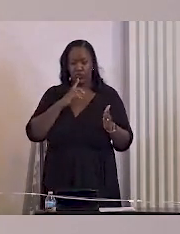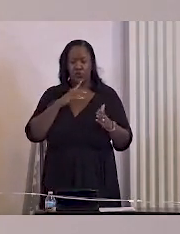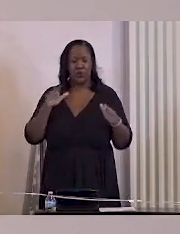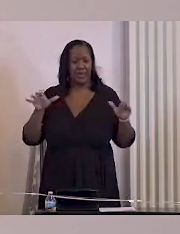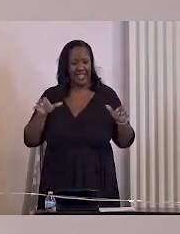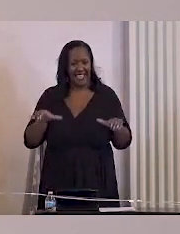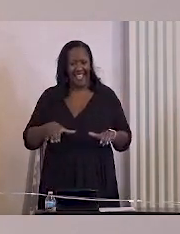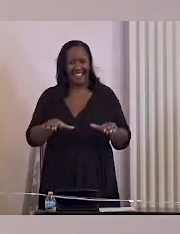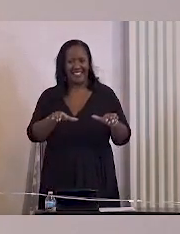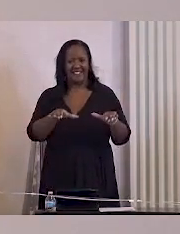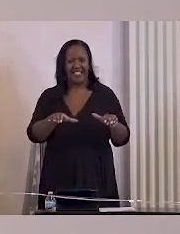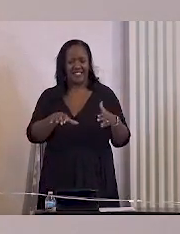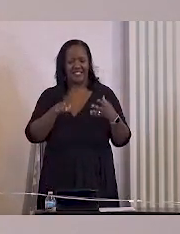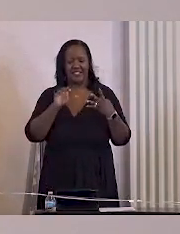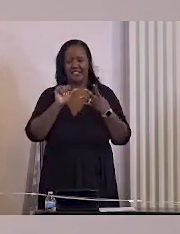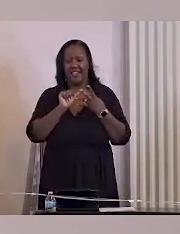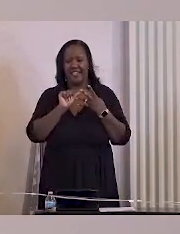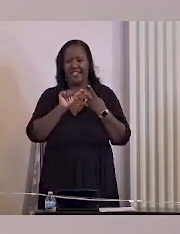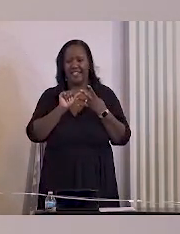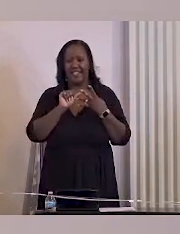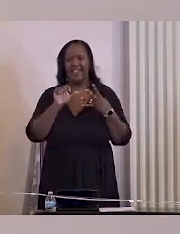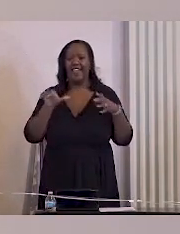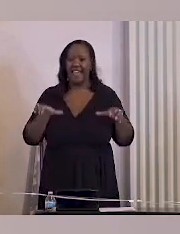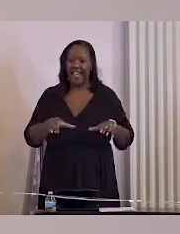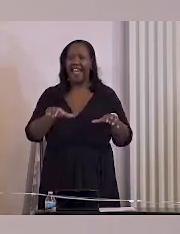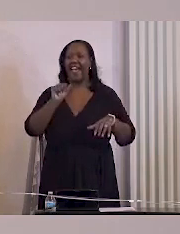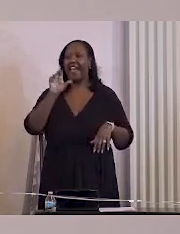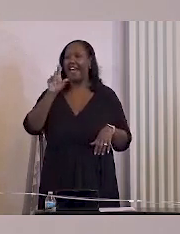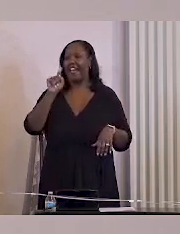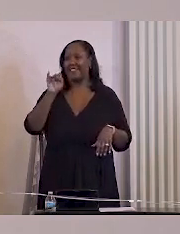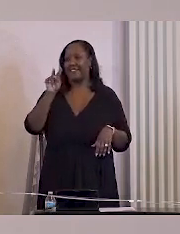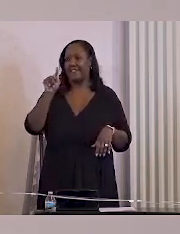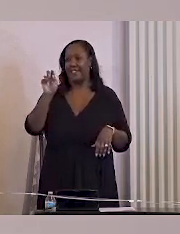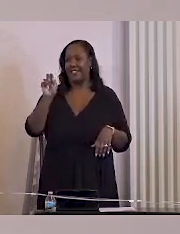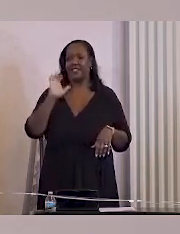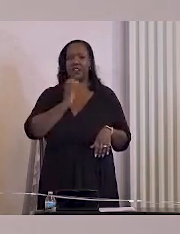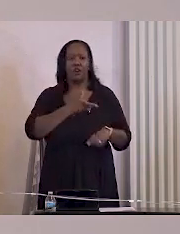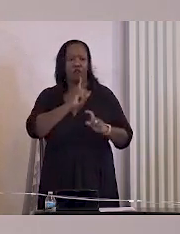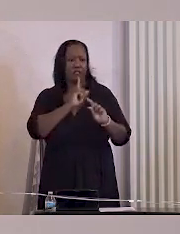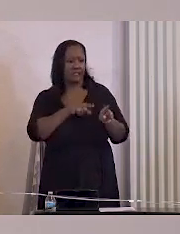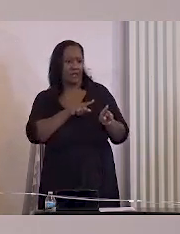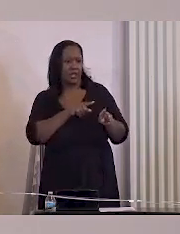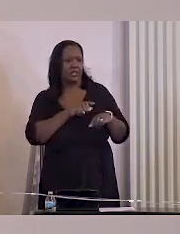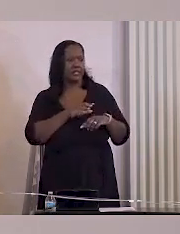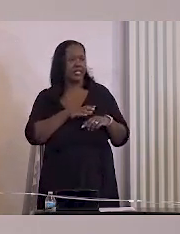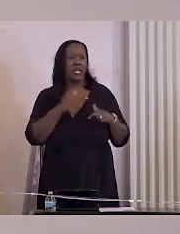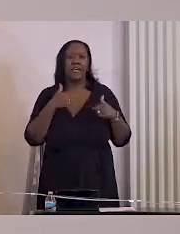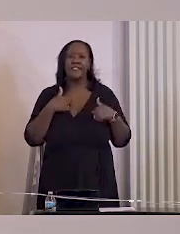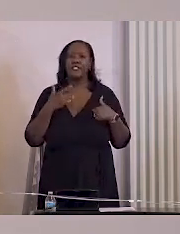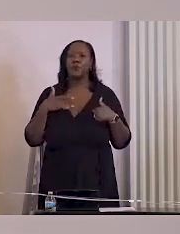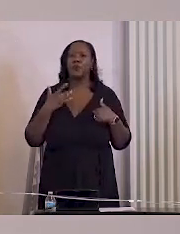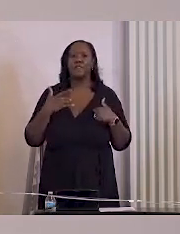response. This is where it often feels like we're doing something about things, but don't get caught up in that.